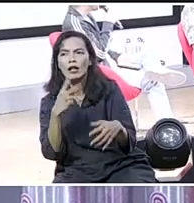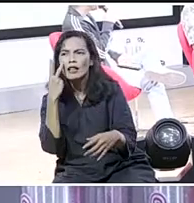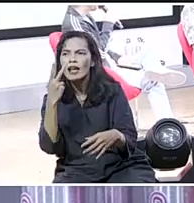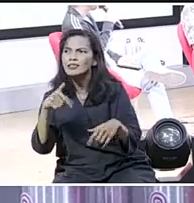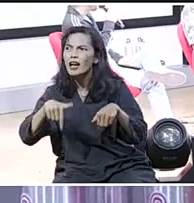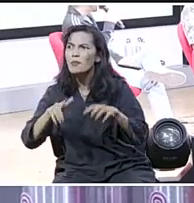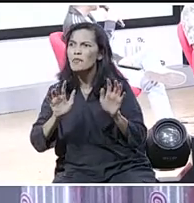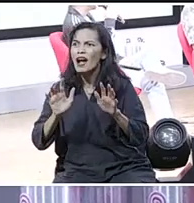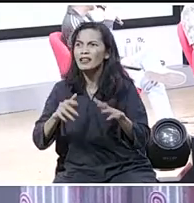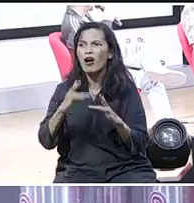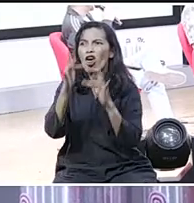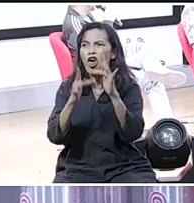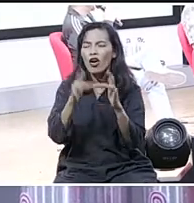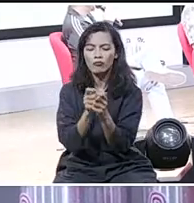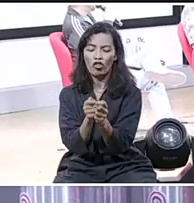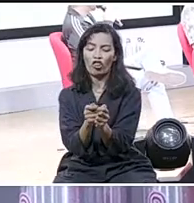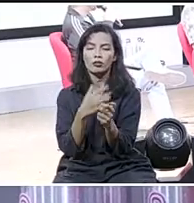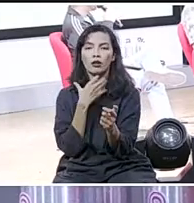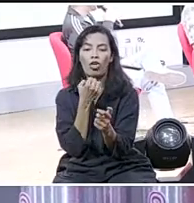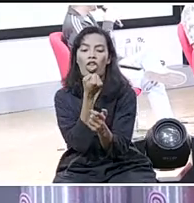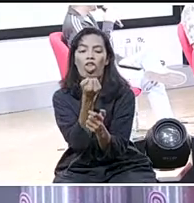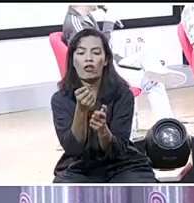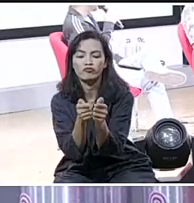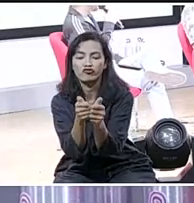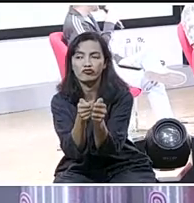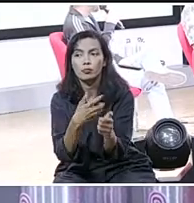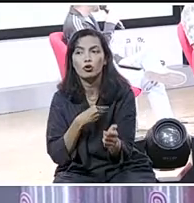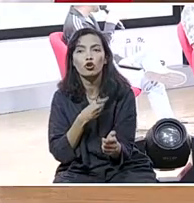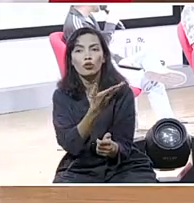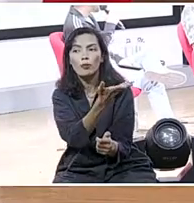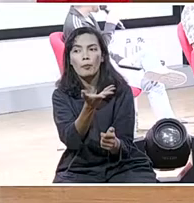now worldwide. So what do you think?